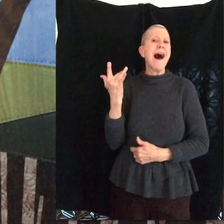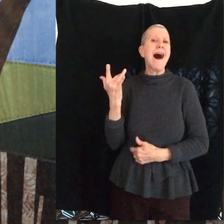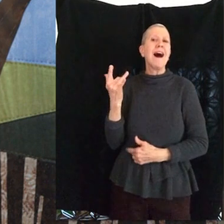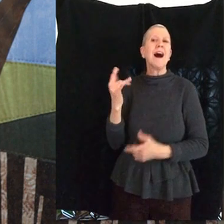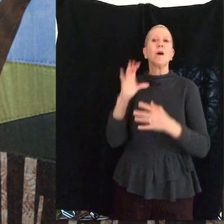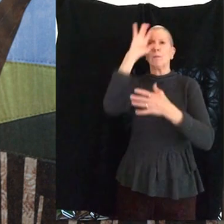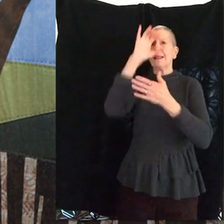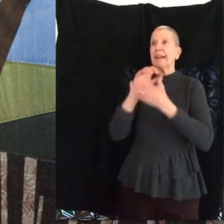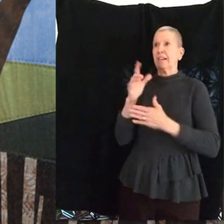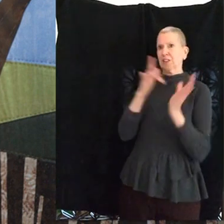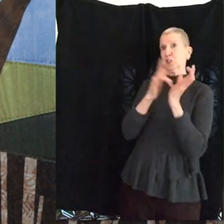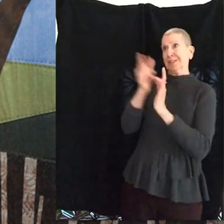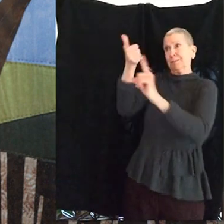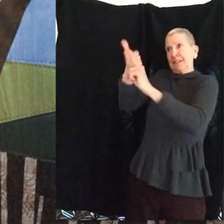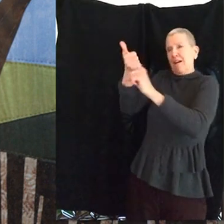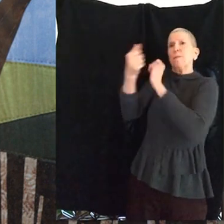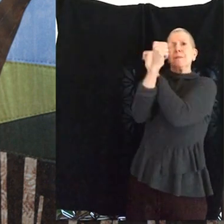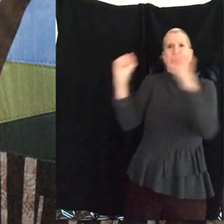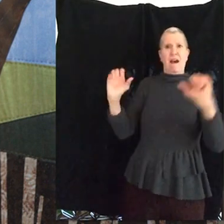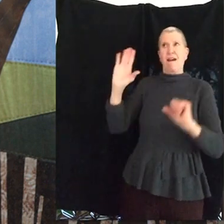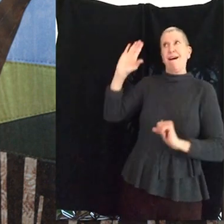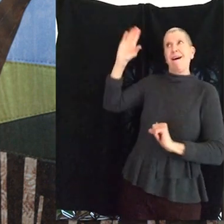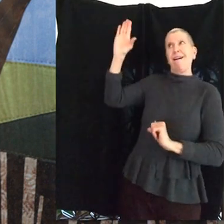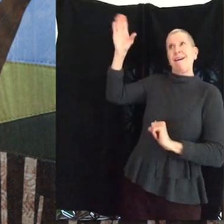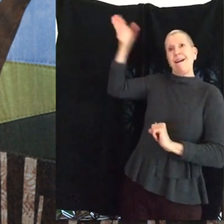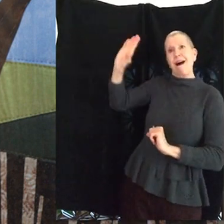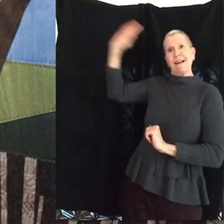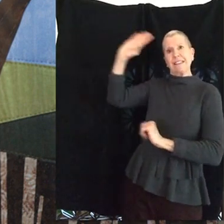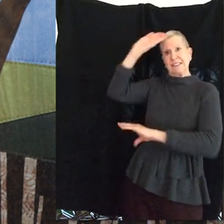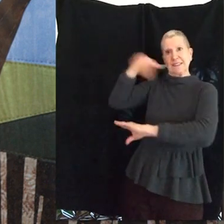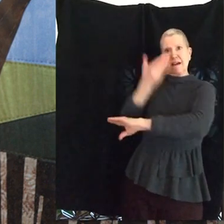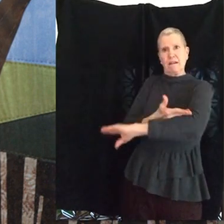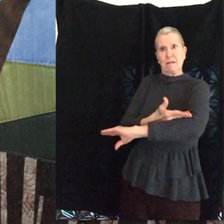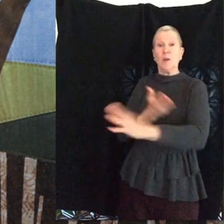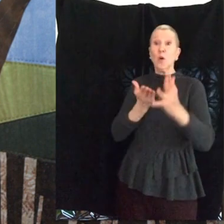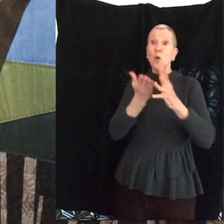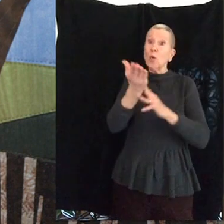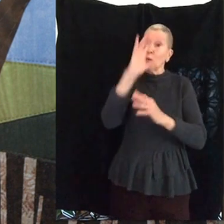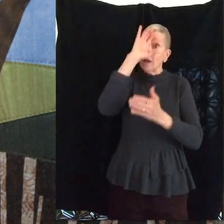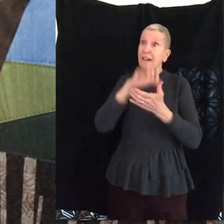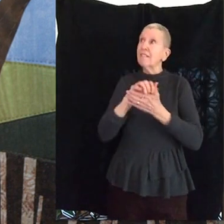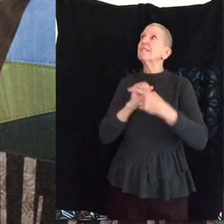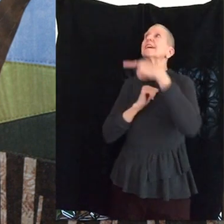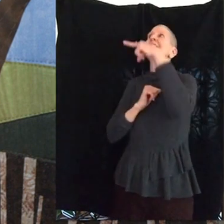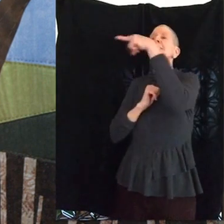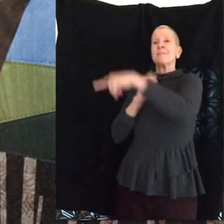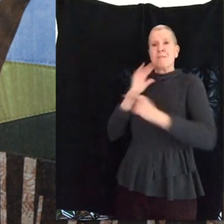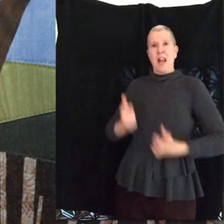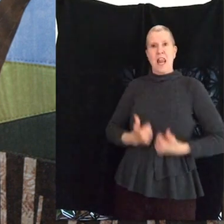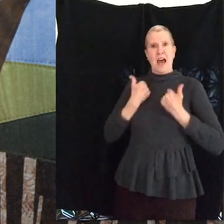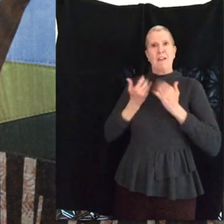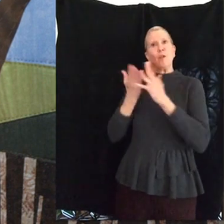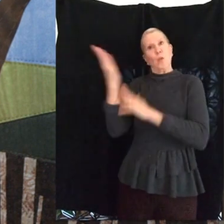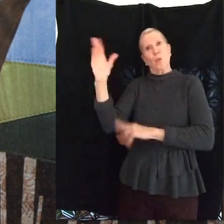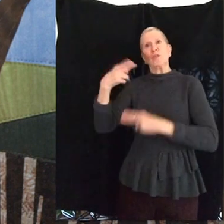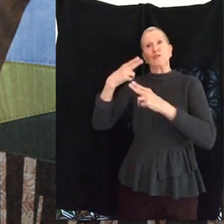is the Messiah, the Son of God, and that through believing you may have life in his name. Word